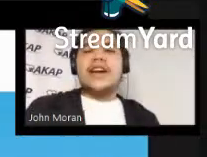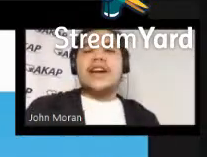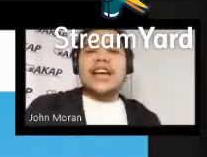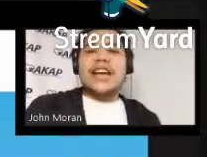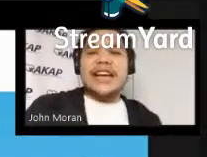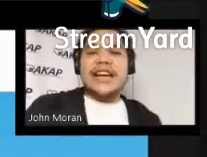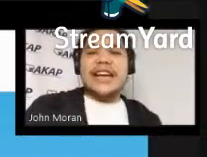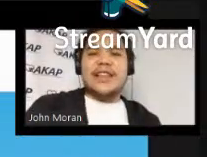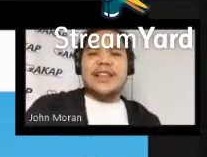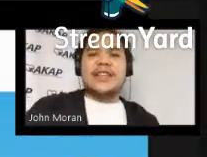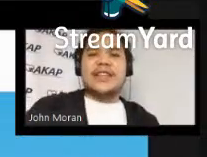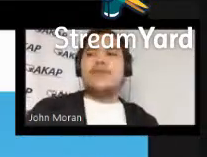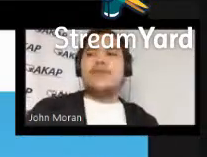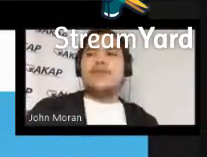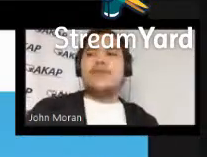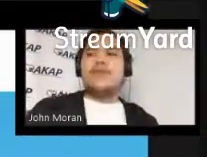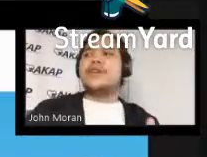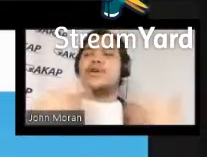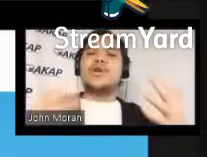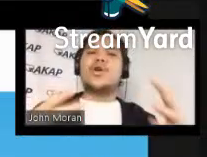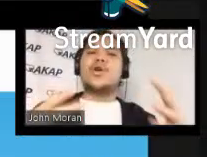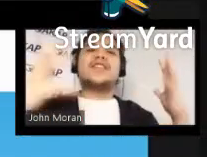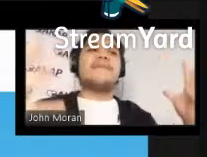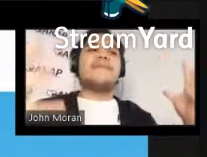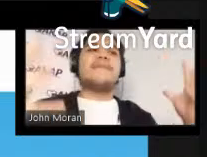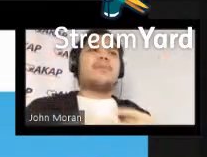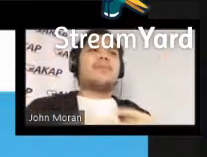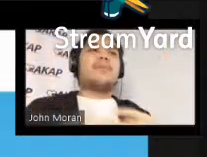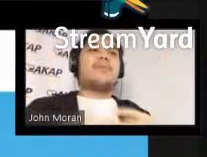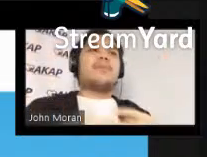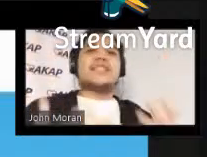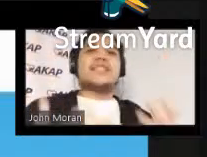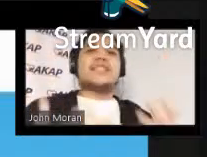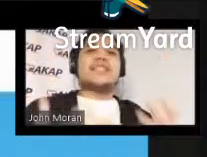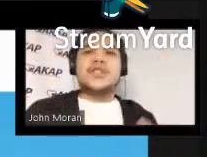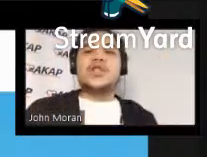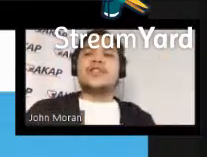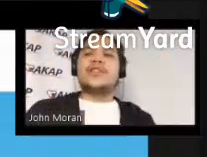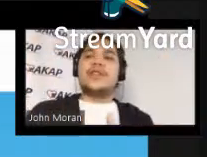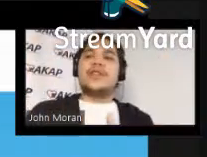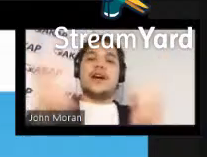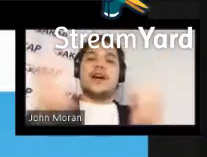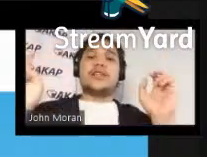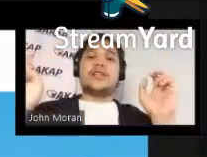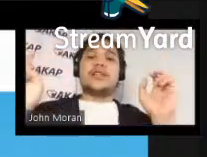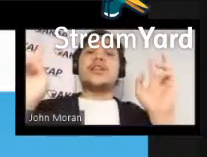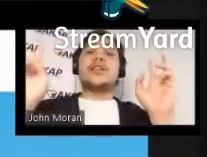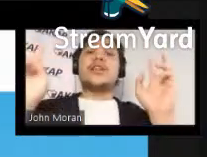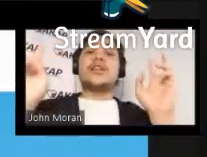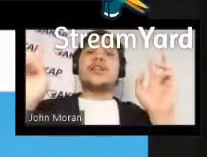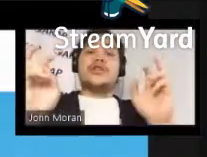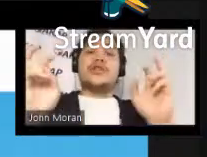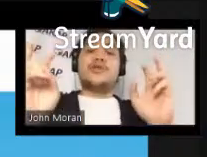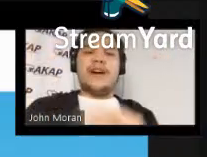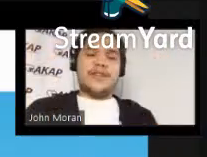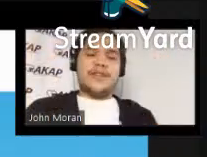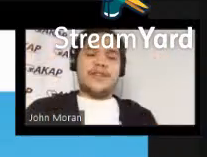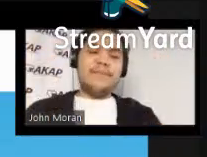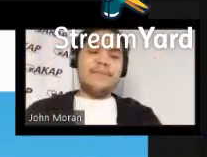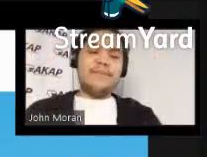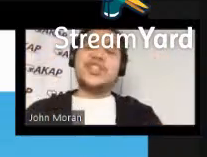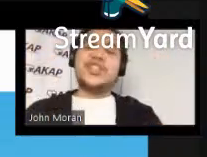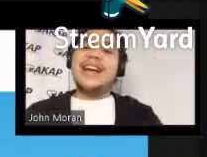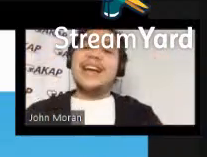You guys can relate with, diba? Someone who is also going through the same process as you guys going into this quote-unquote new